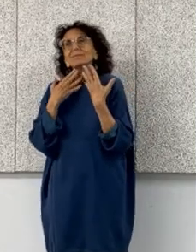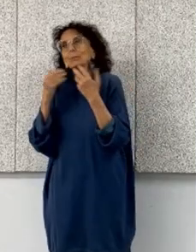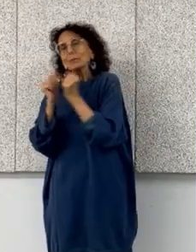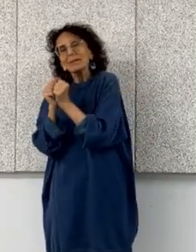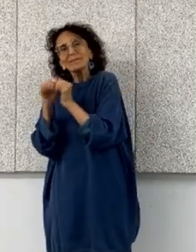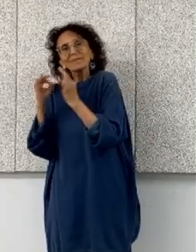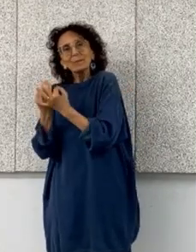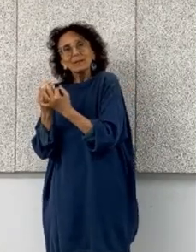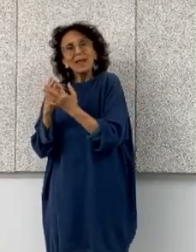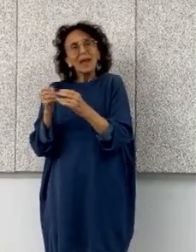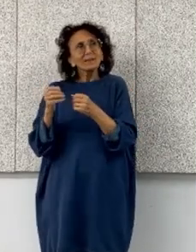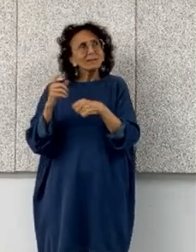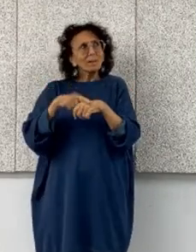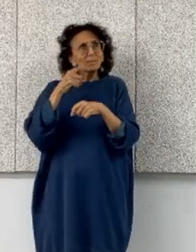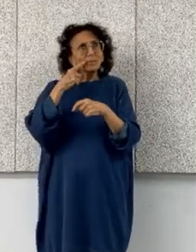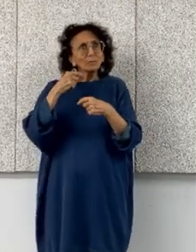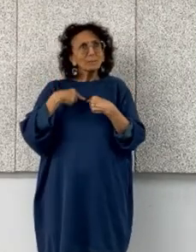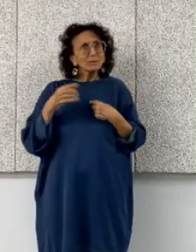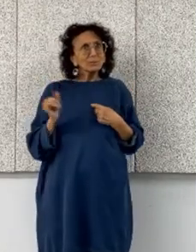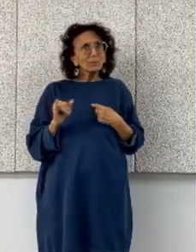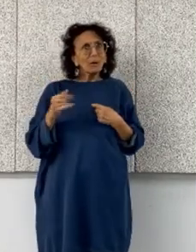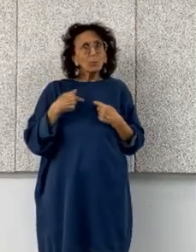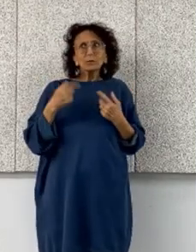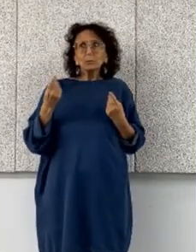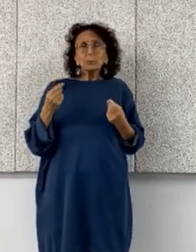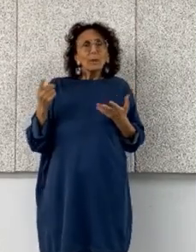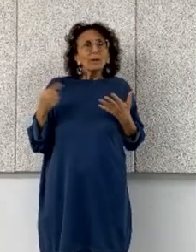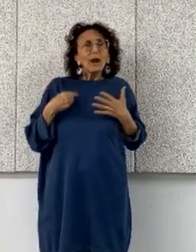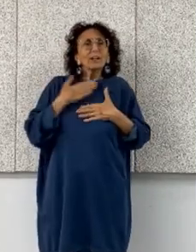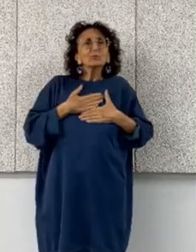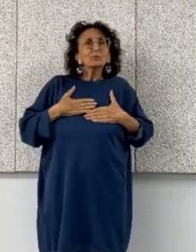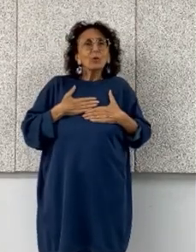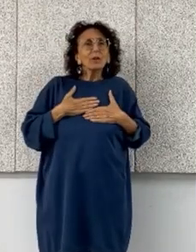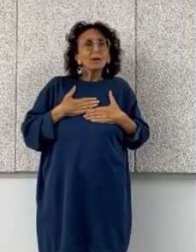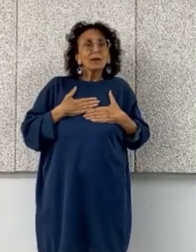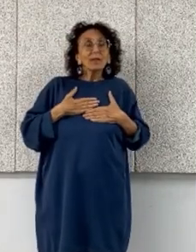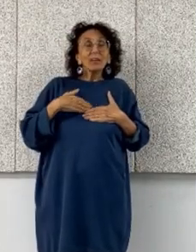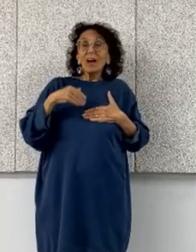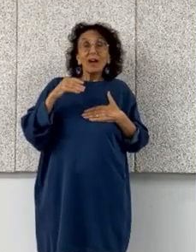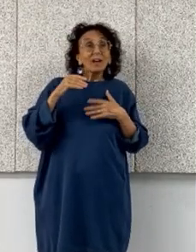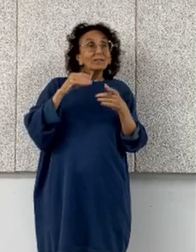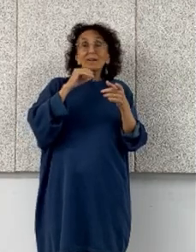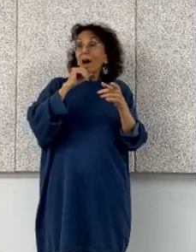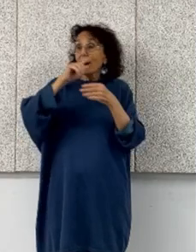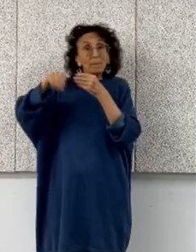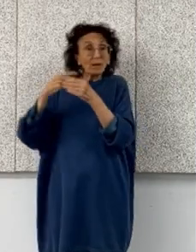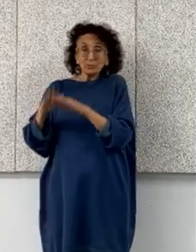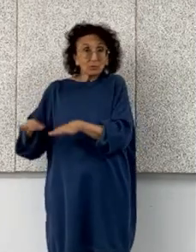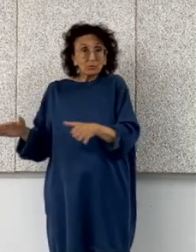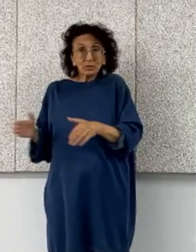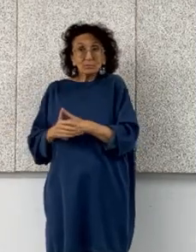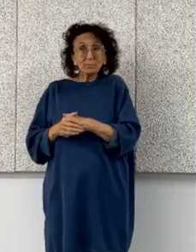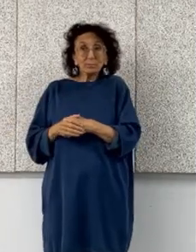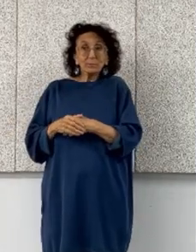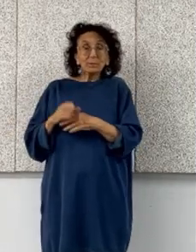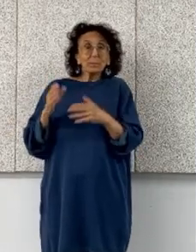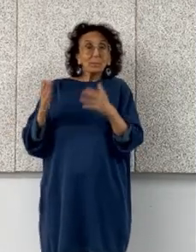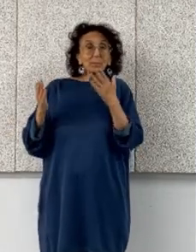want time for me. I wanna do the things that I like to do that have nothing to do with my kids, that, you know, maybe it's